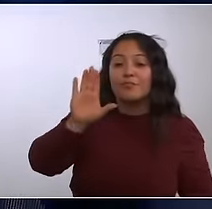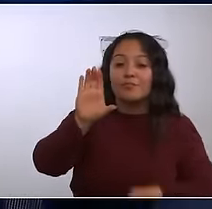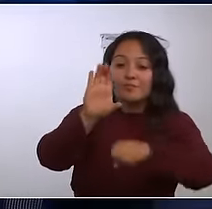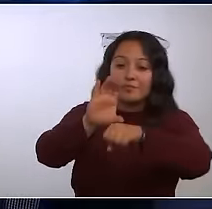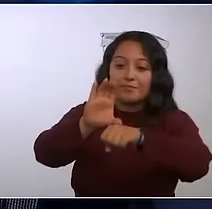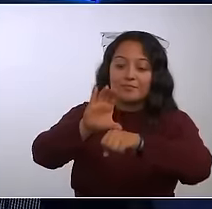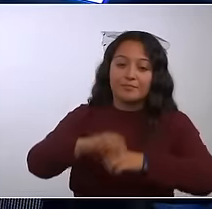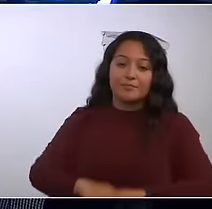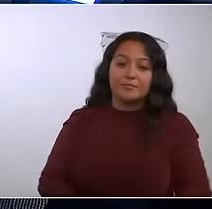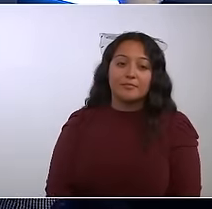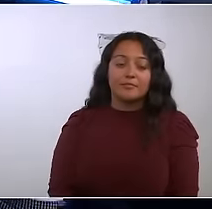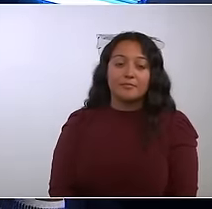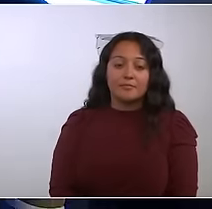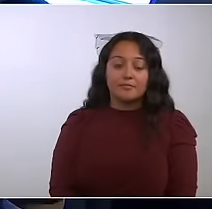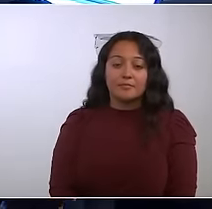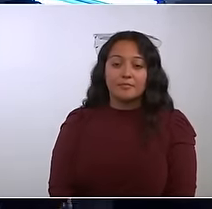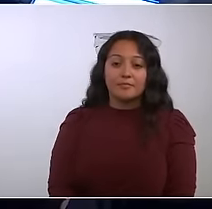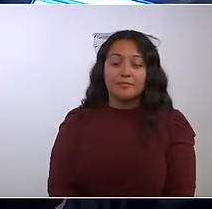your church!